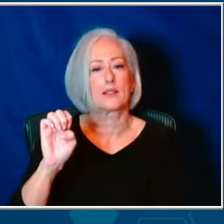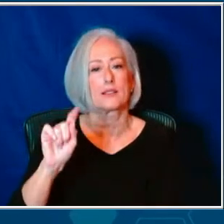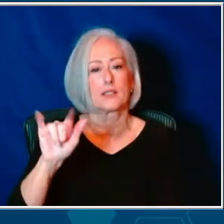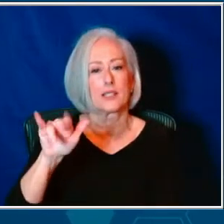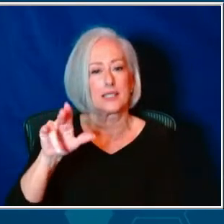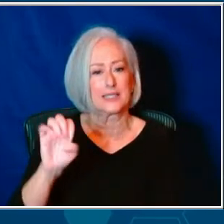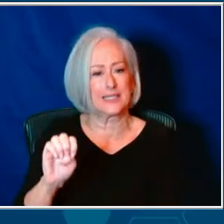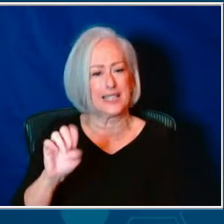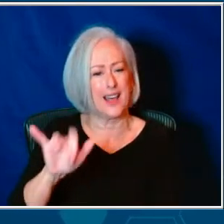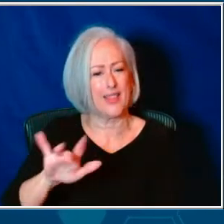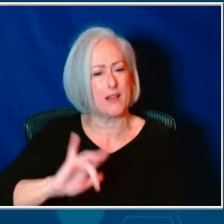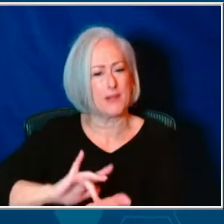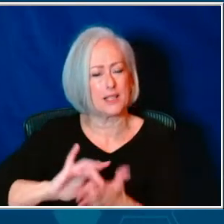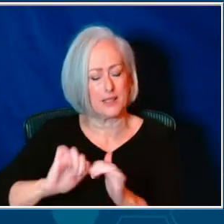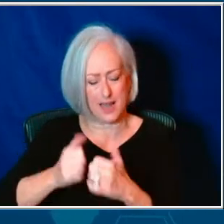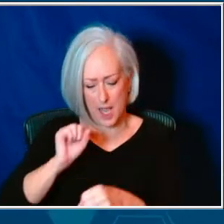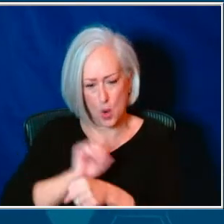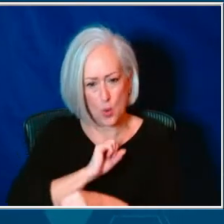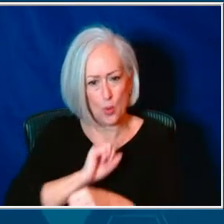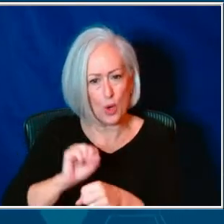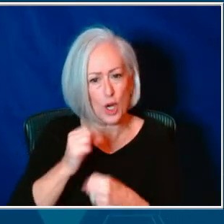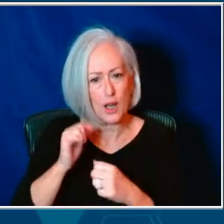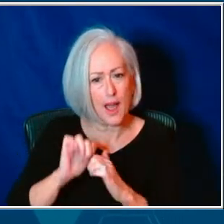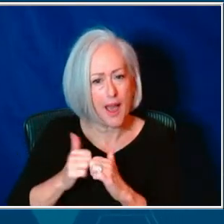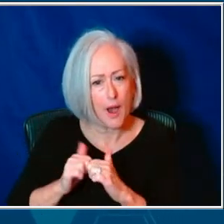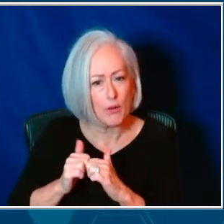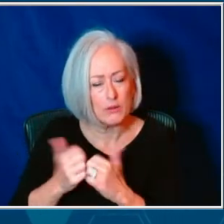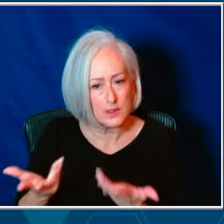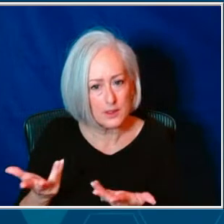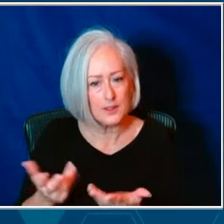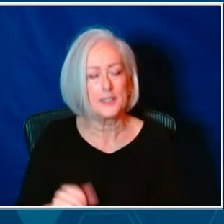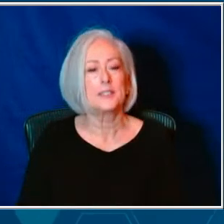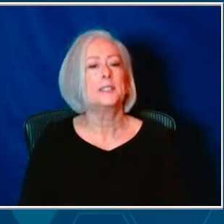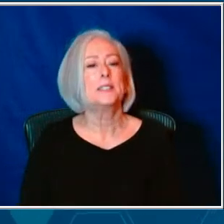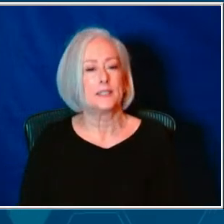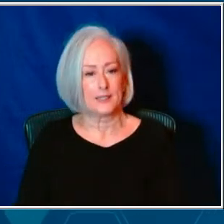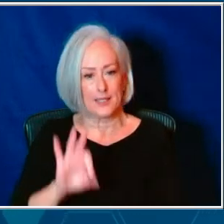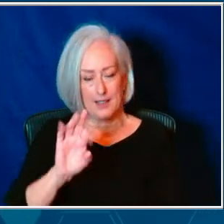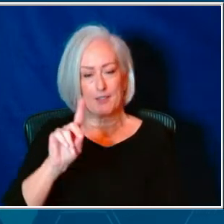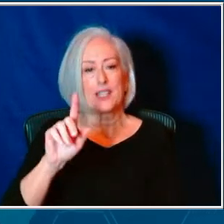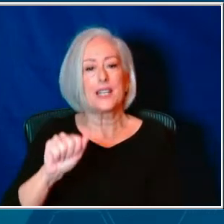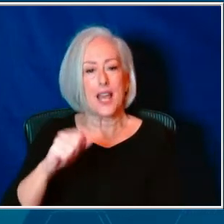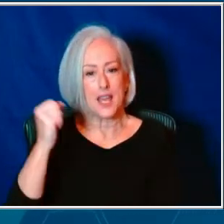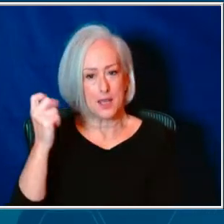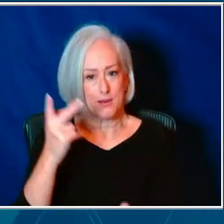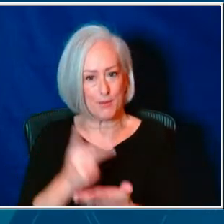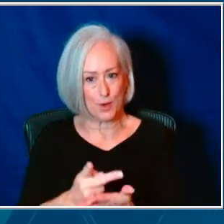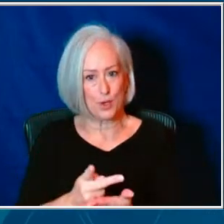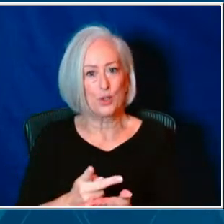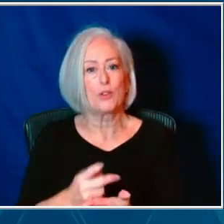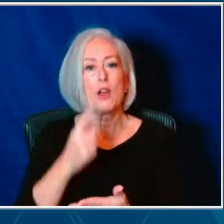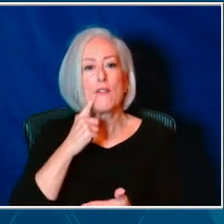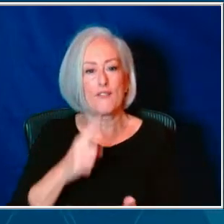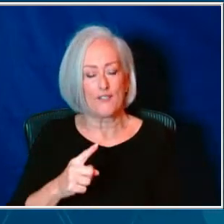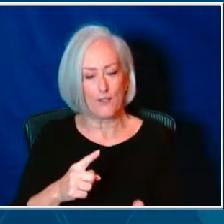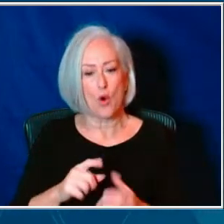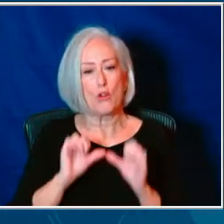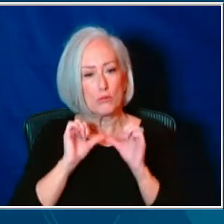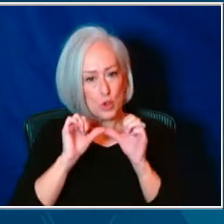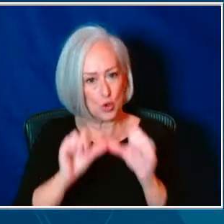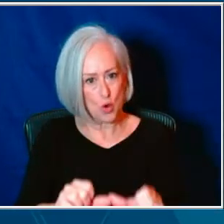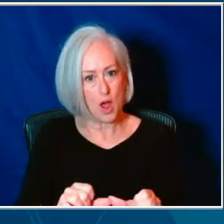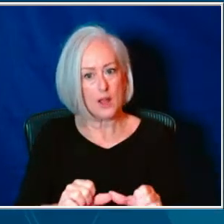doing for folks? Duloxetine is FDA approved for the treatment of chronic musculoskeletal pain, of which chronic low back pain